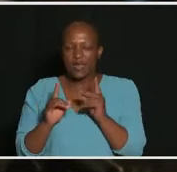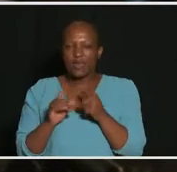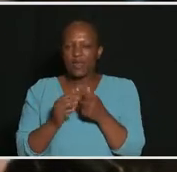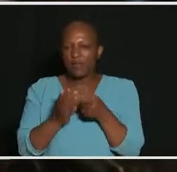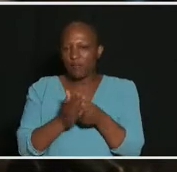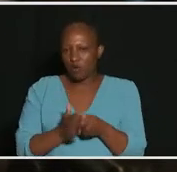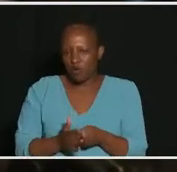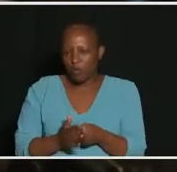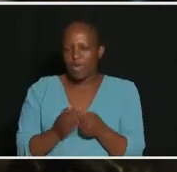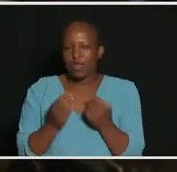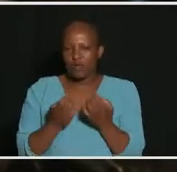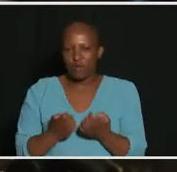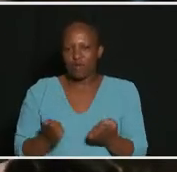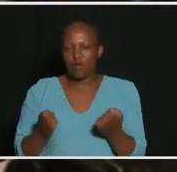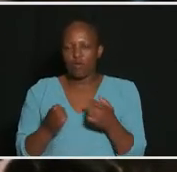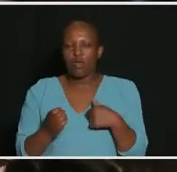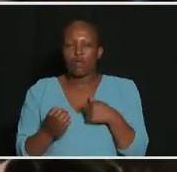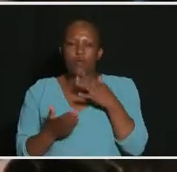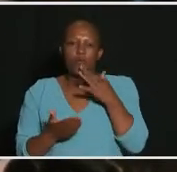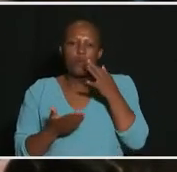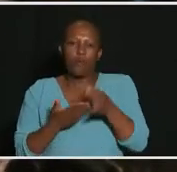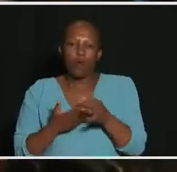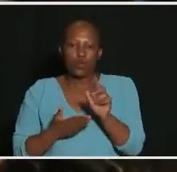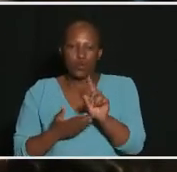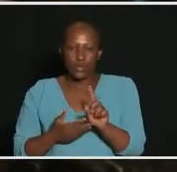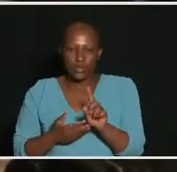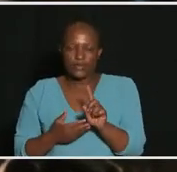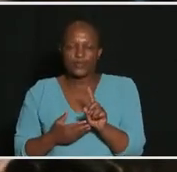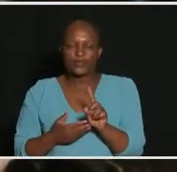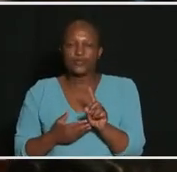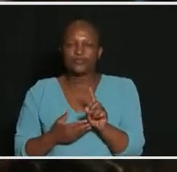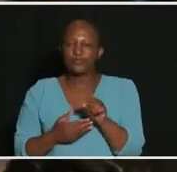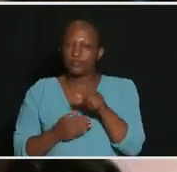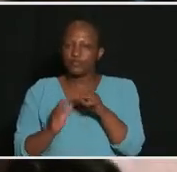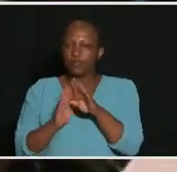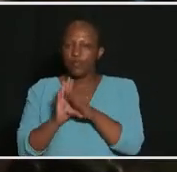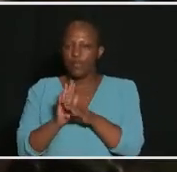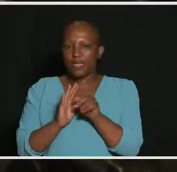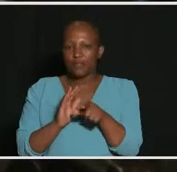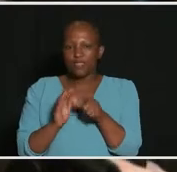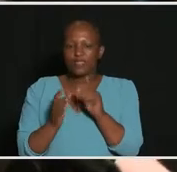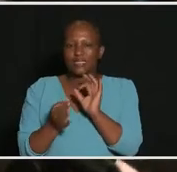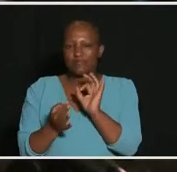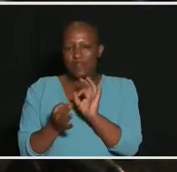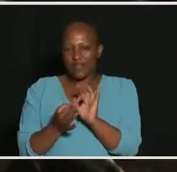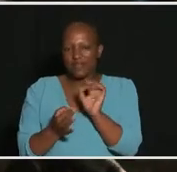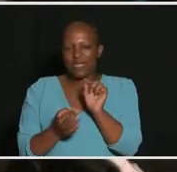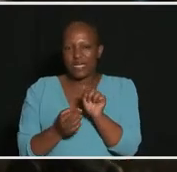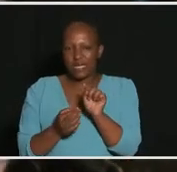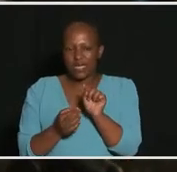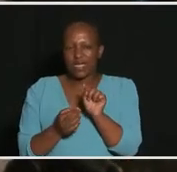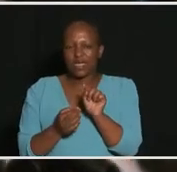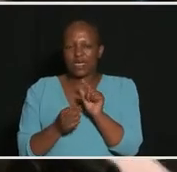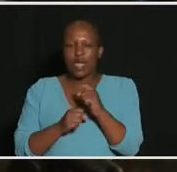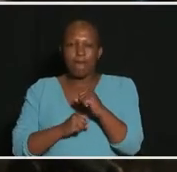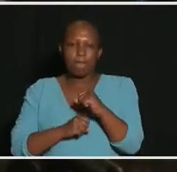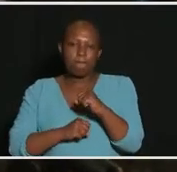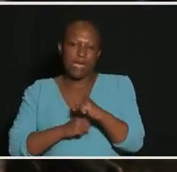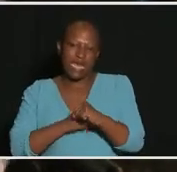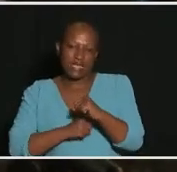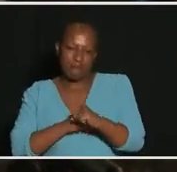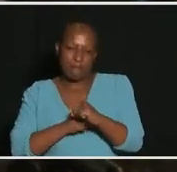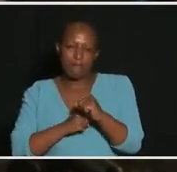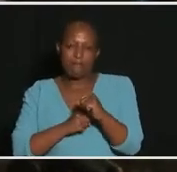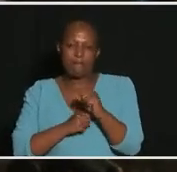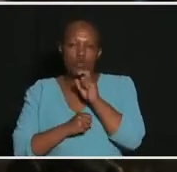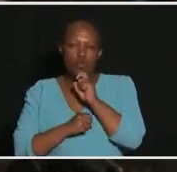and recruitment in the schools here I propose that can the the bill be specific in terms of the mechanism that